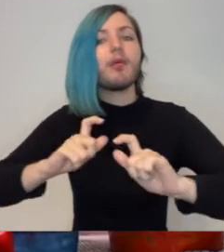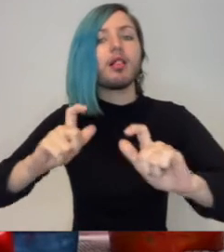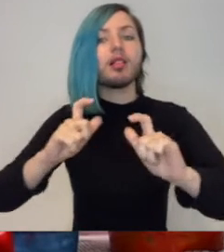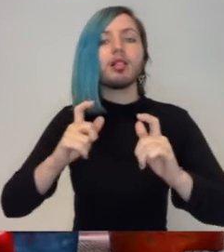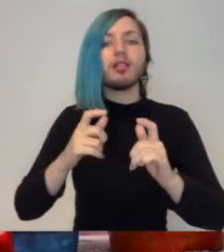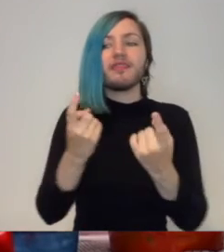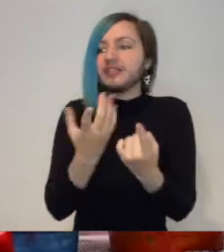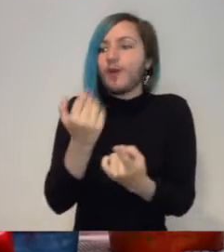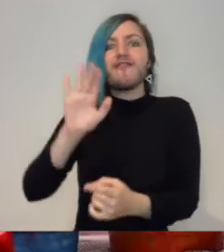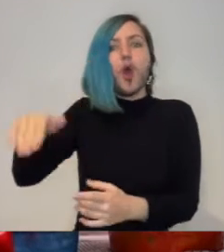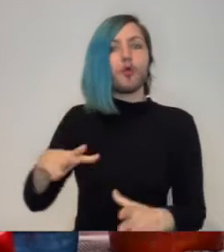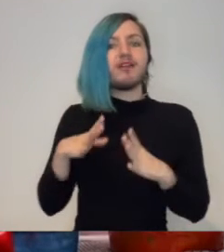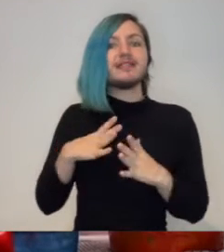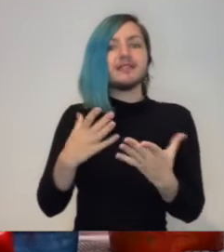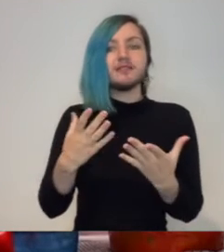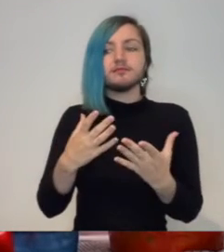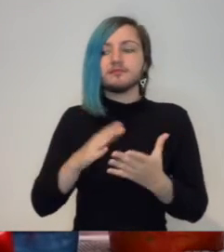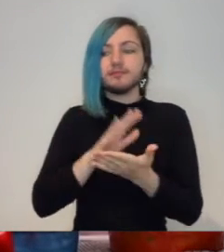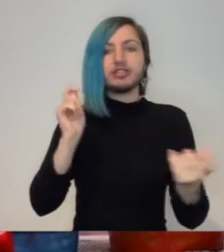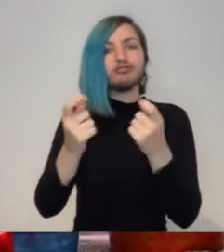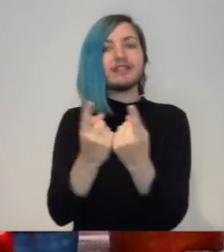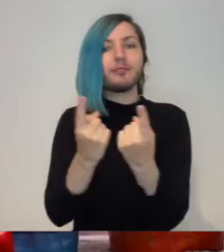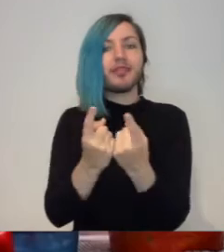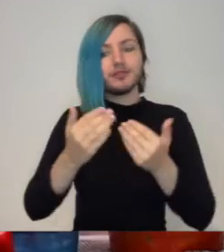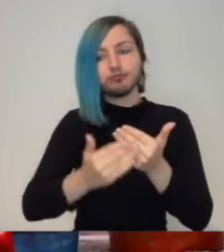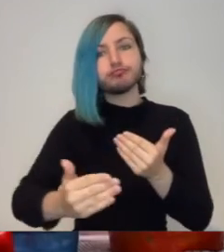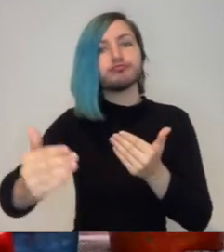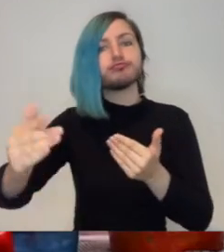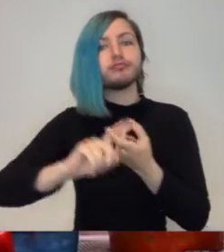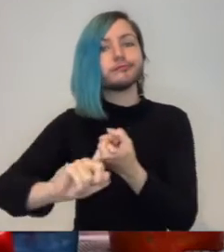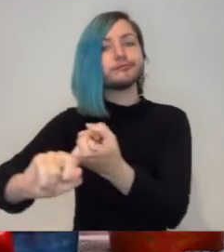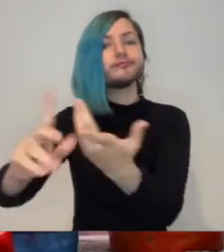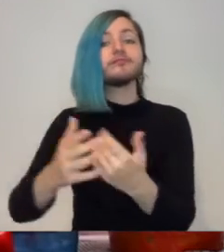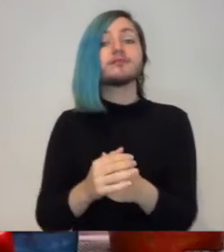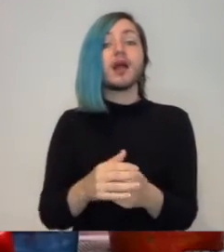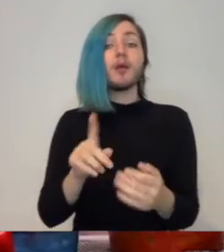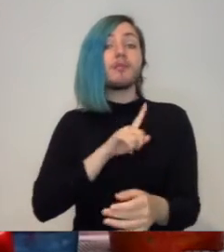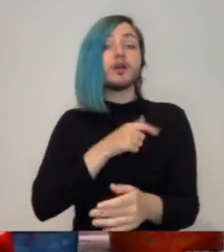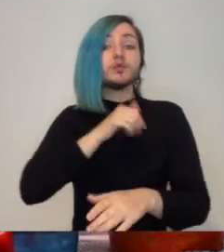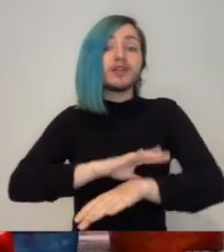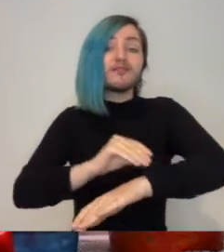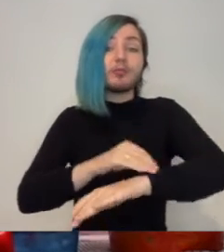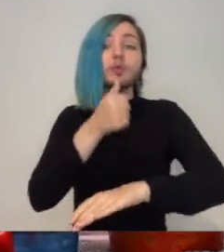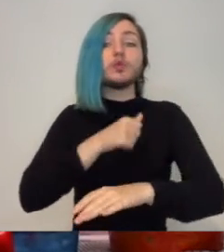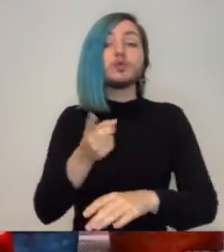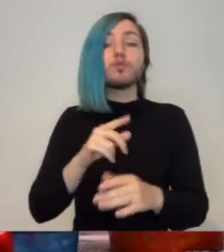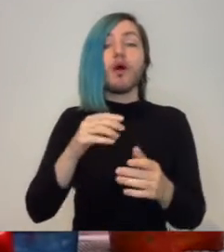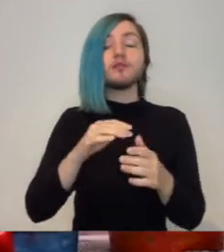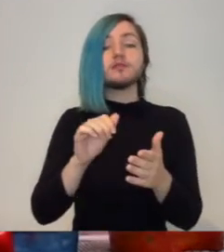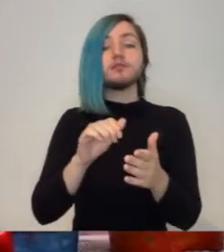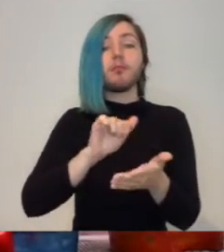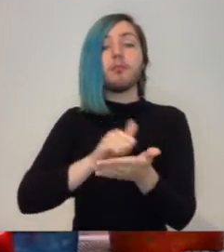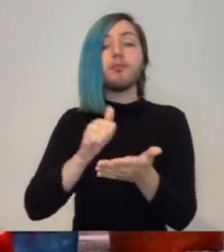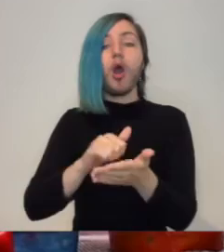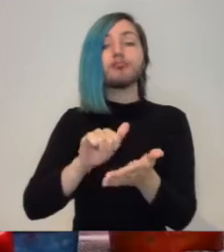home to create something that will last a bit longer. And because we're doing it on fabric, we're going to be using block printing ink. So I'm going to show you an